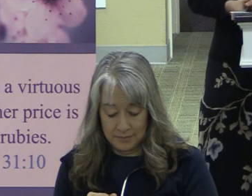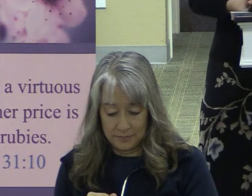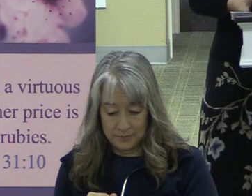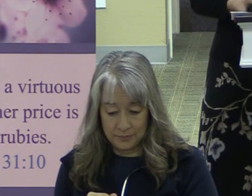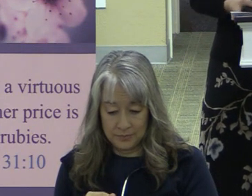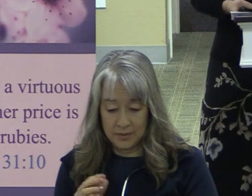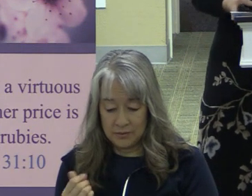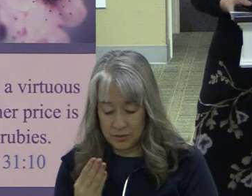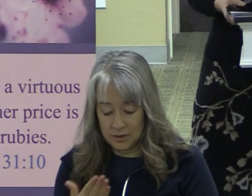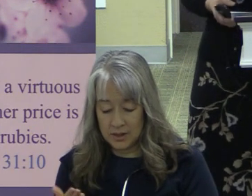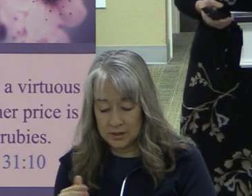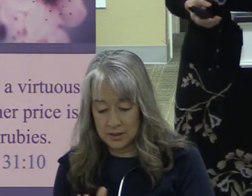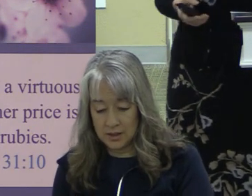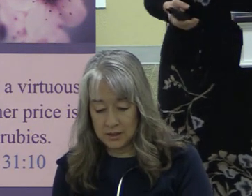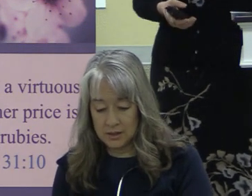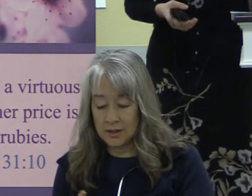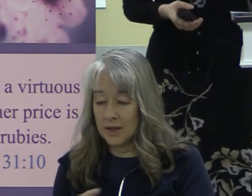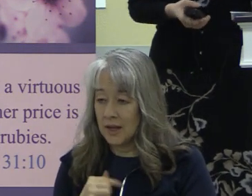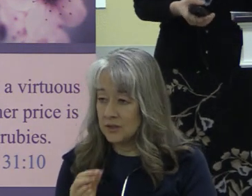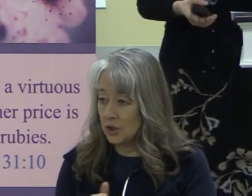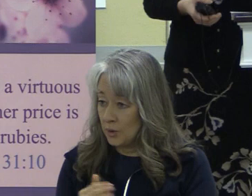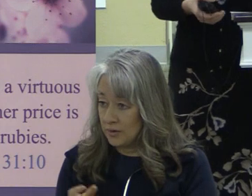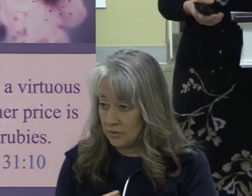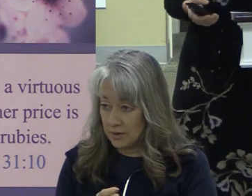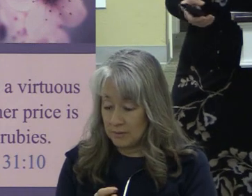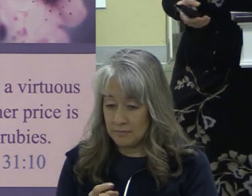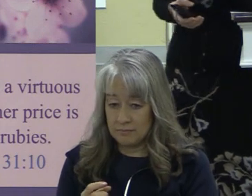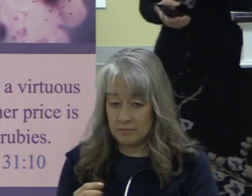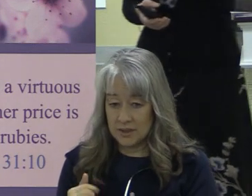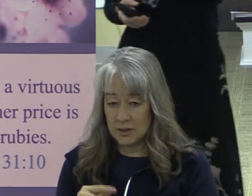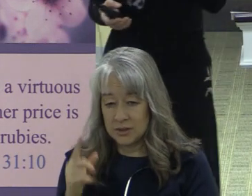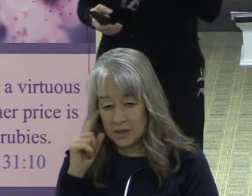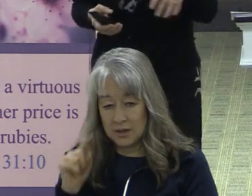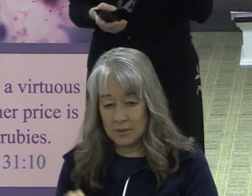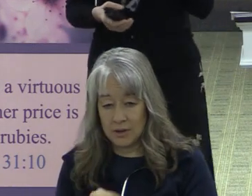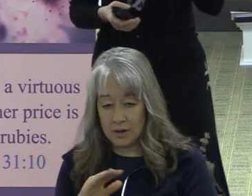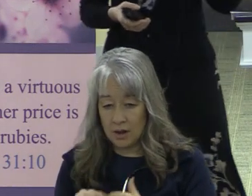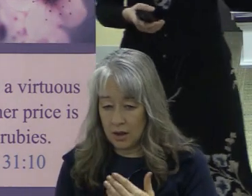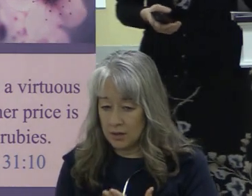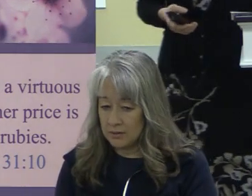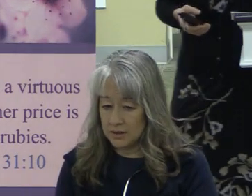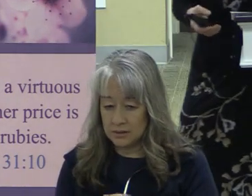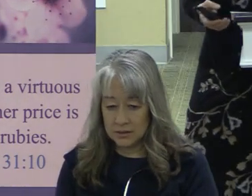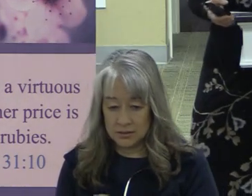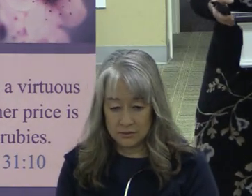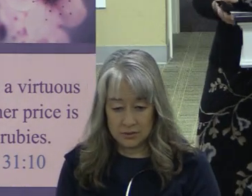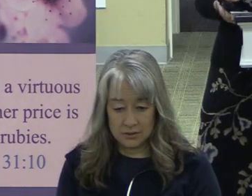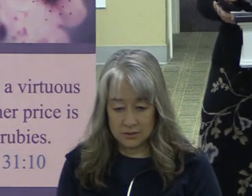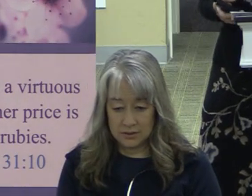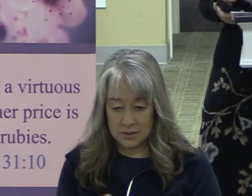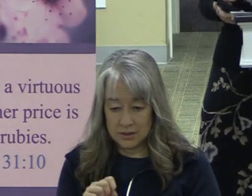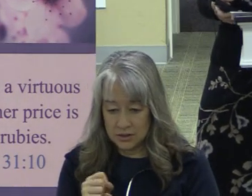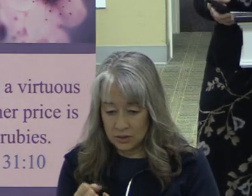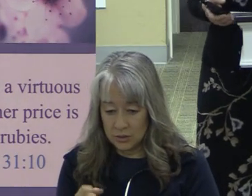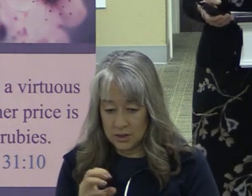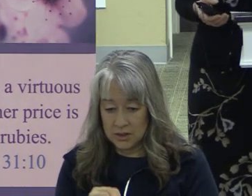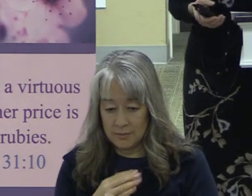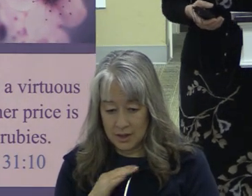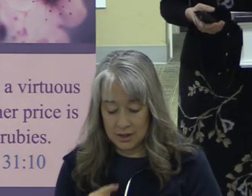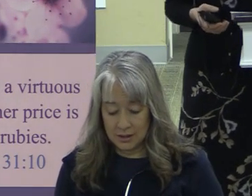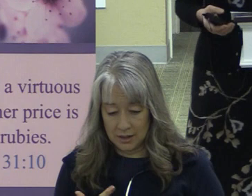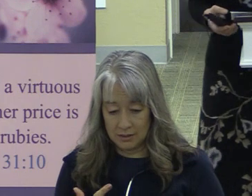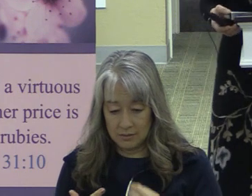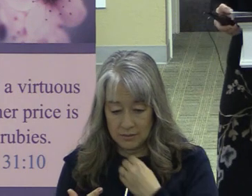So a couple things that like I took away from, like as I was thinking about all these different situations in my